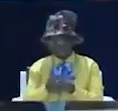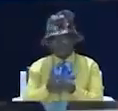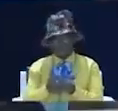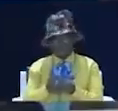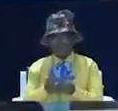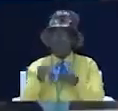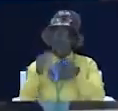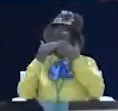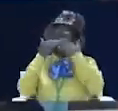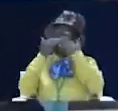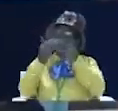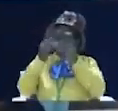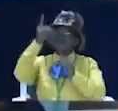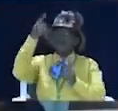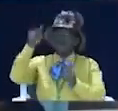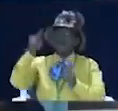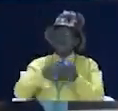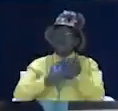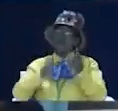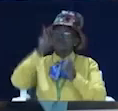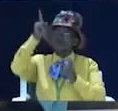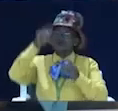Thank you for what you've done in the past.